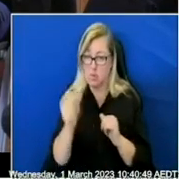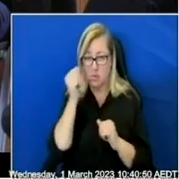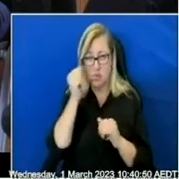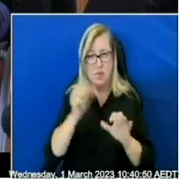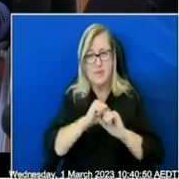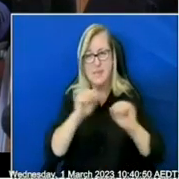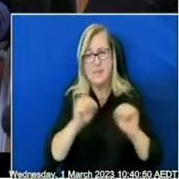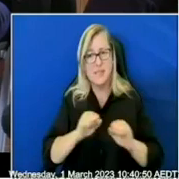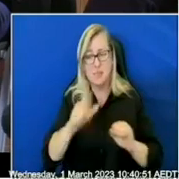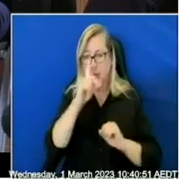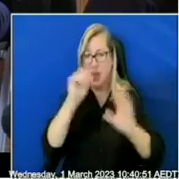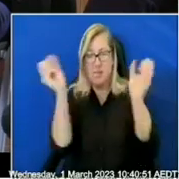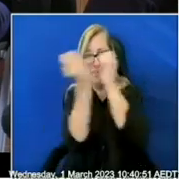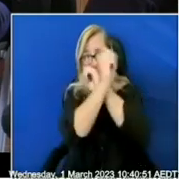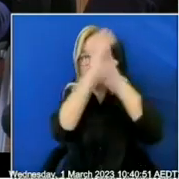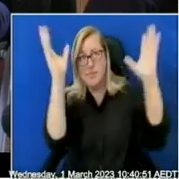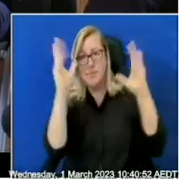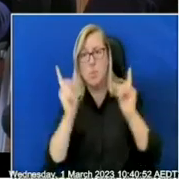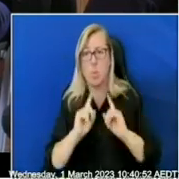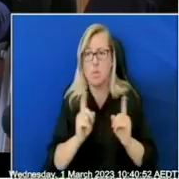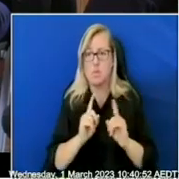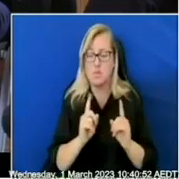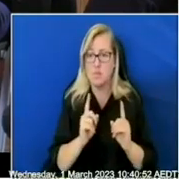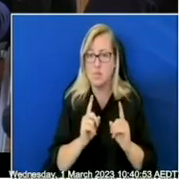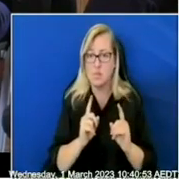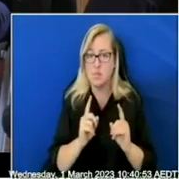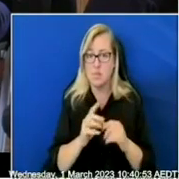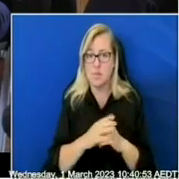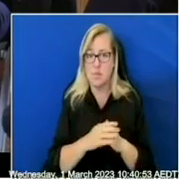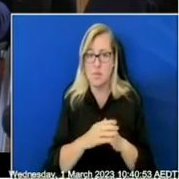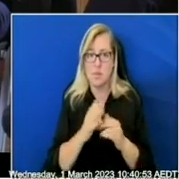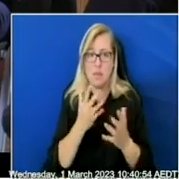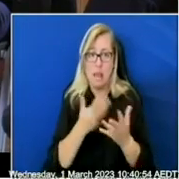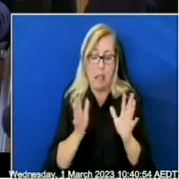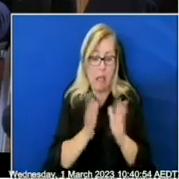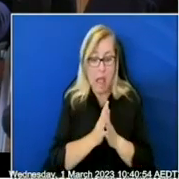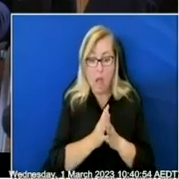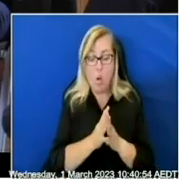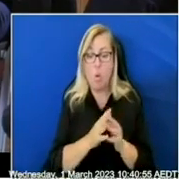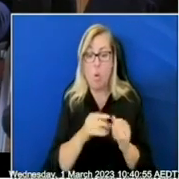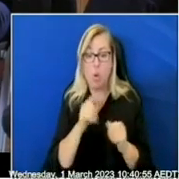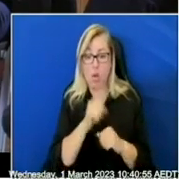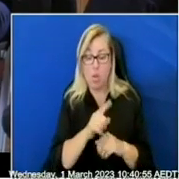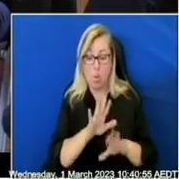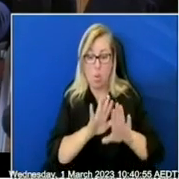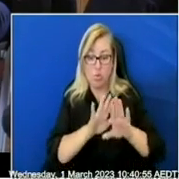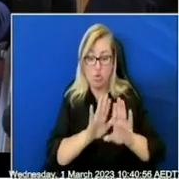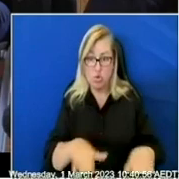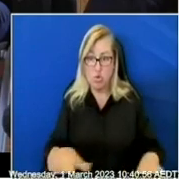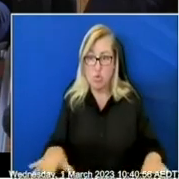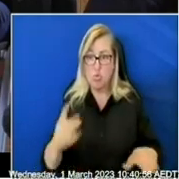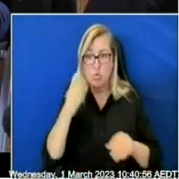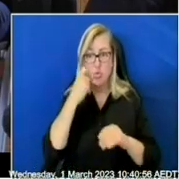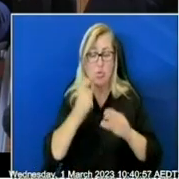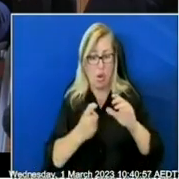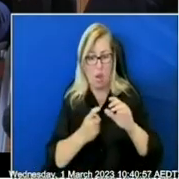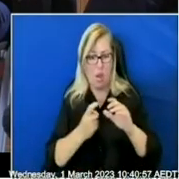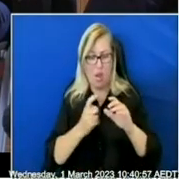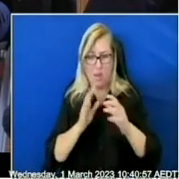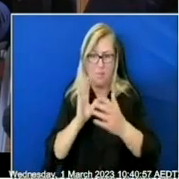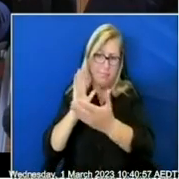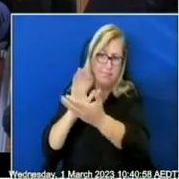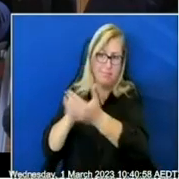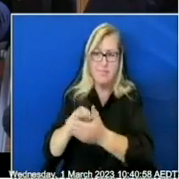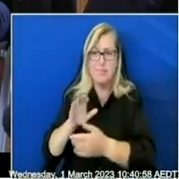You know, how did the rounding up of kids who were trying to go home, you know, the police, you know.